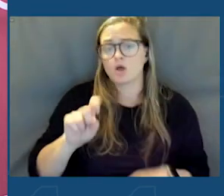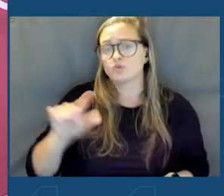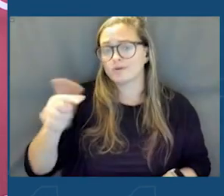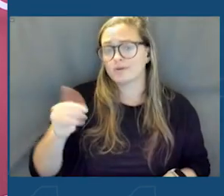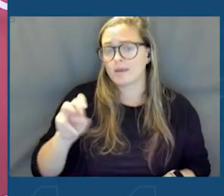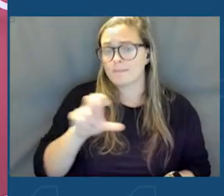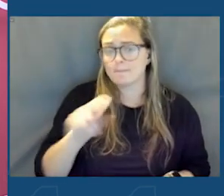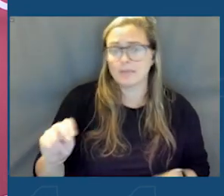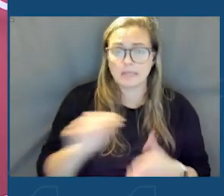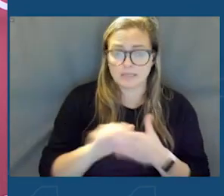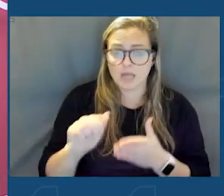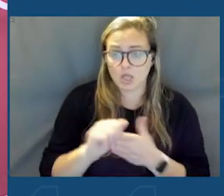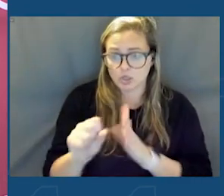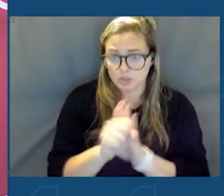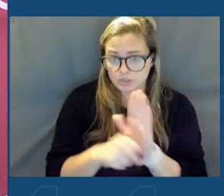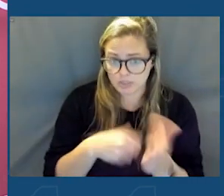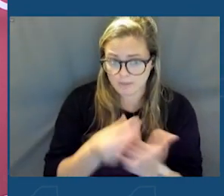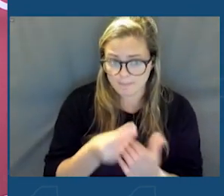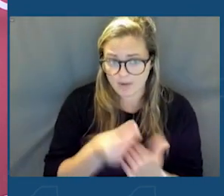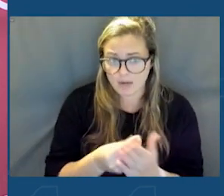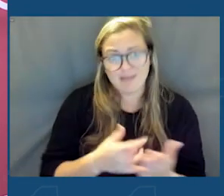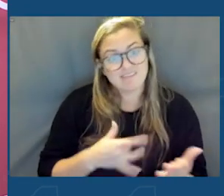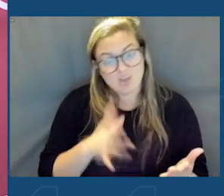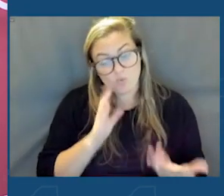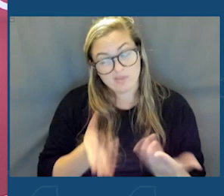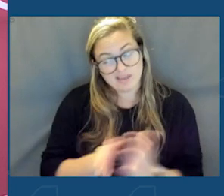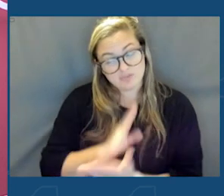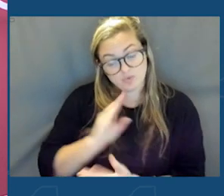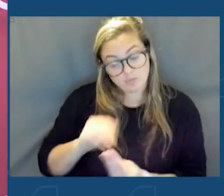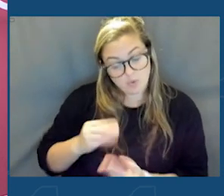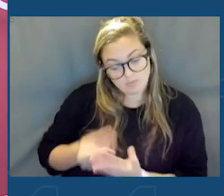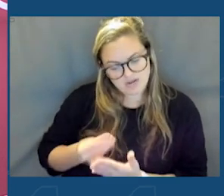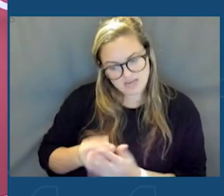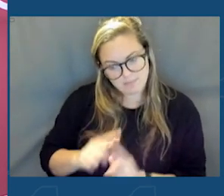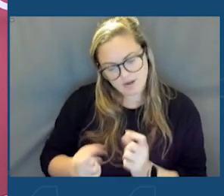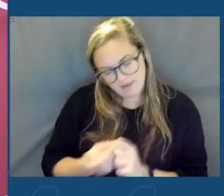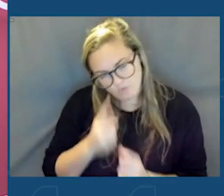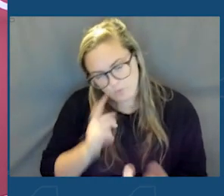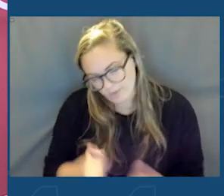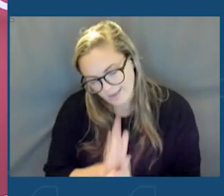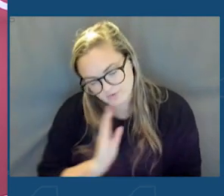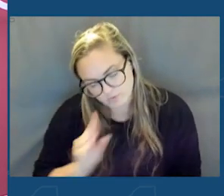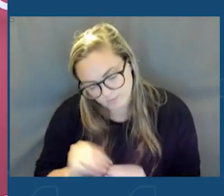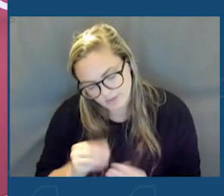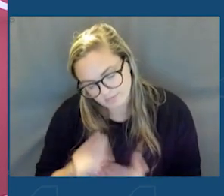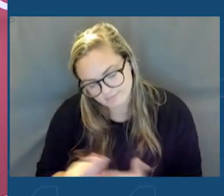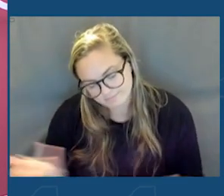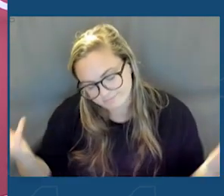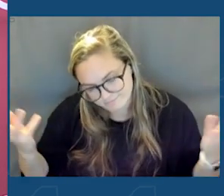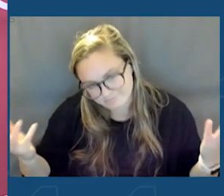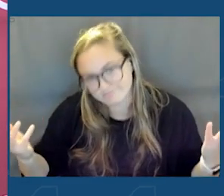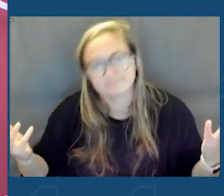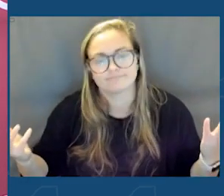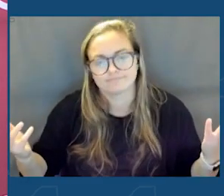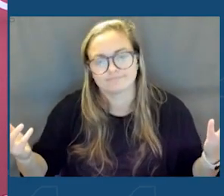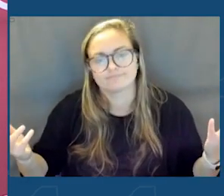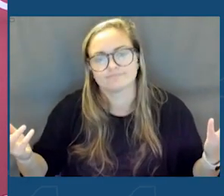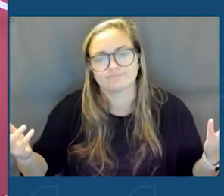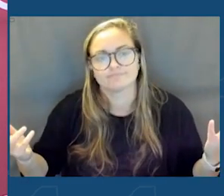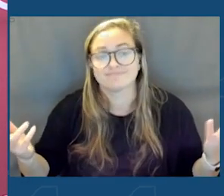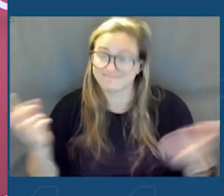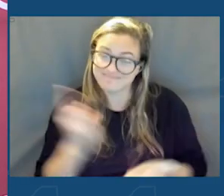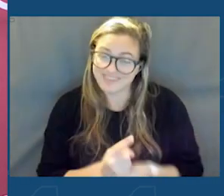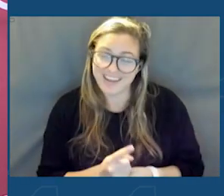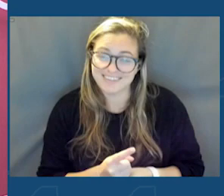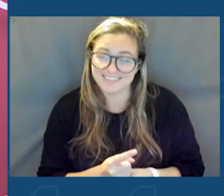state resources. I have a feeling I'm going to be asked for more, but that's, everybody does. Am I right about that?